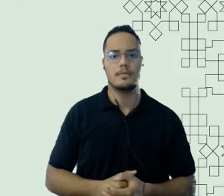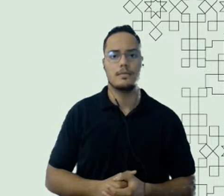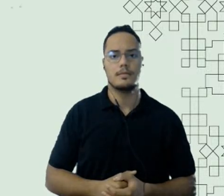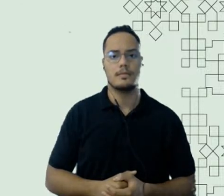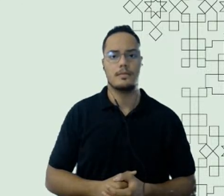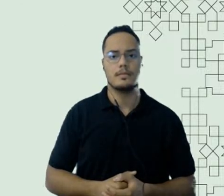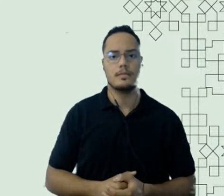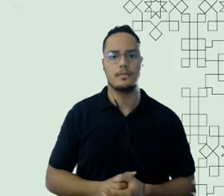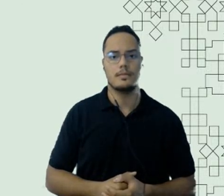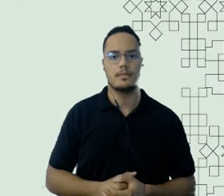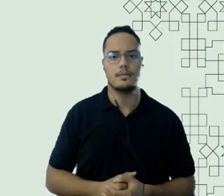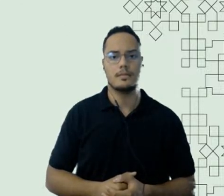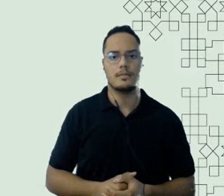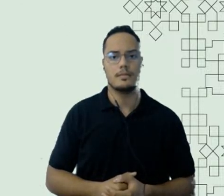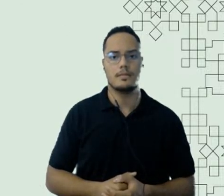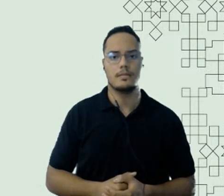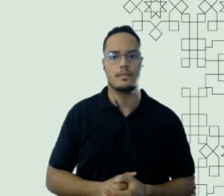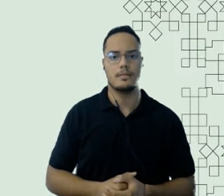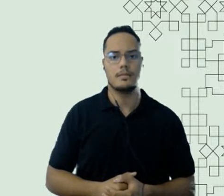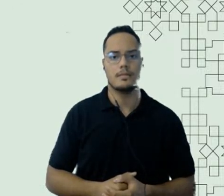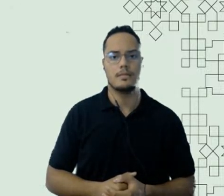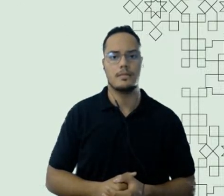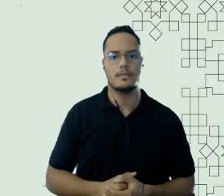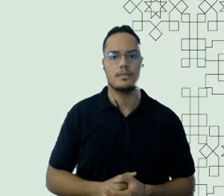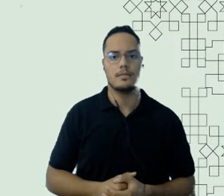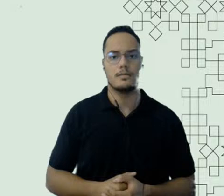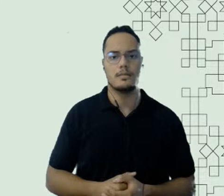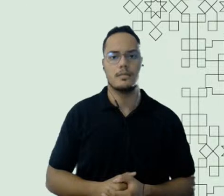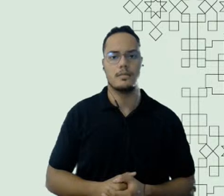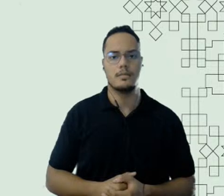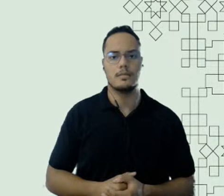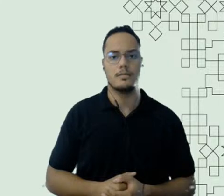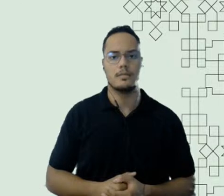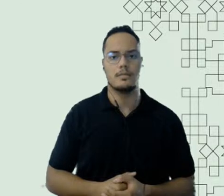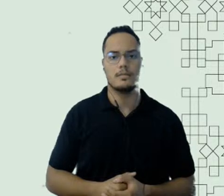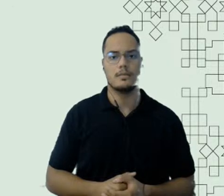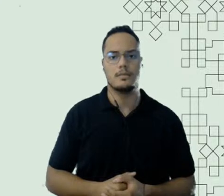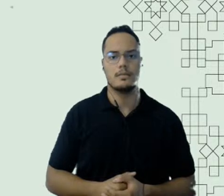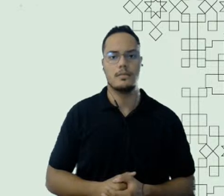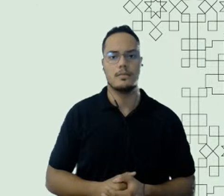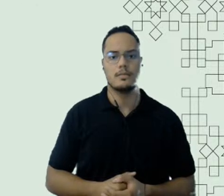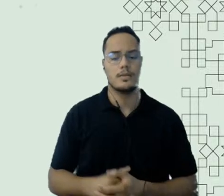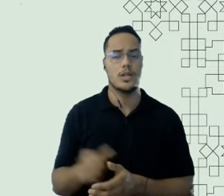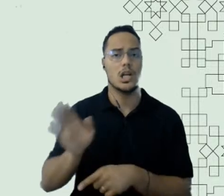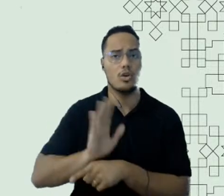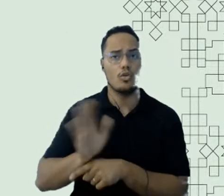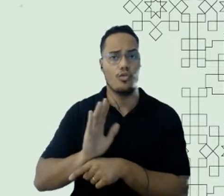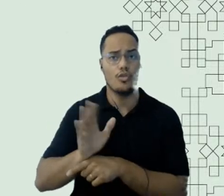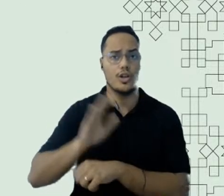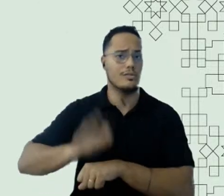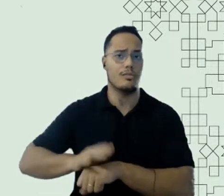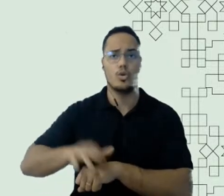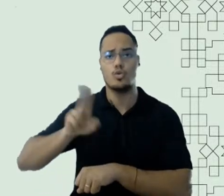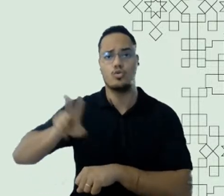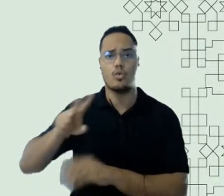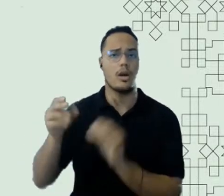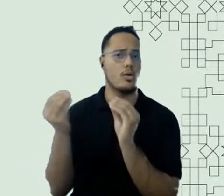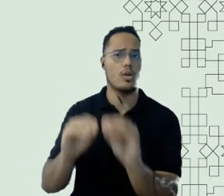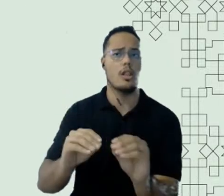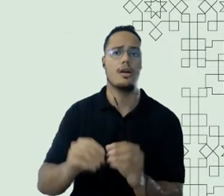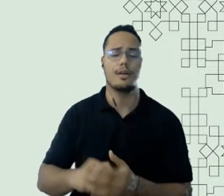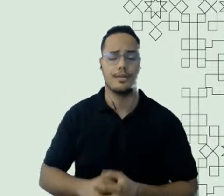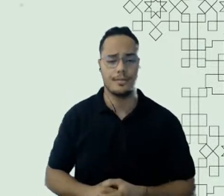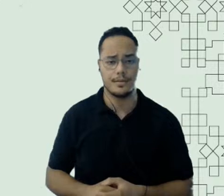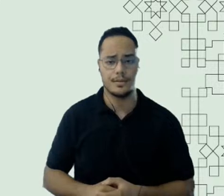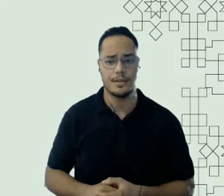organizes and promotes it for profit-making purposes. So this is the element that makes it a bit different from regular hosting services.